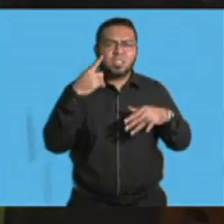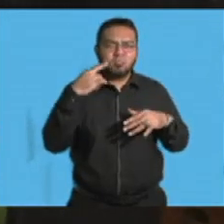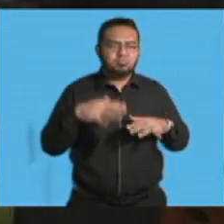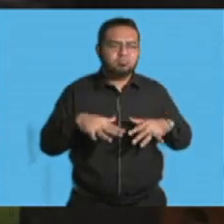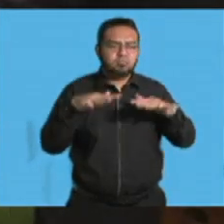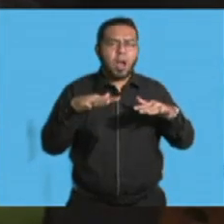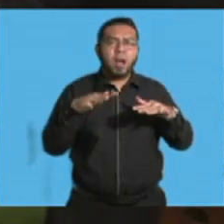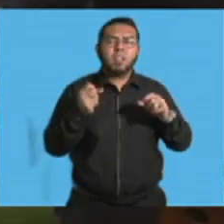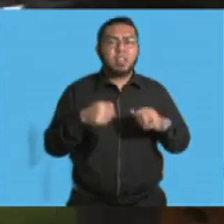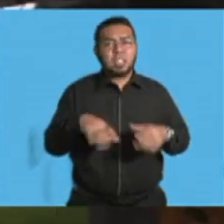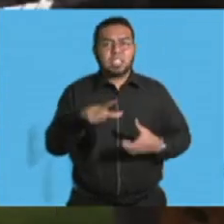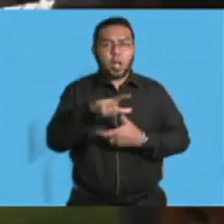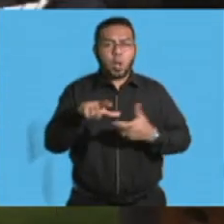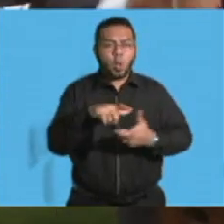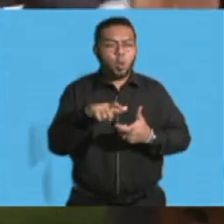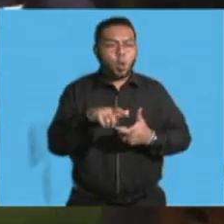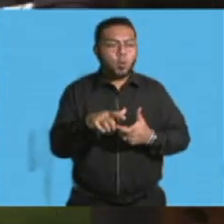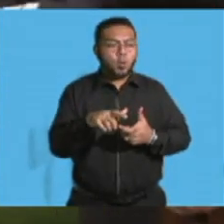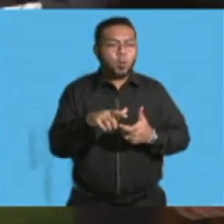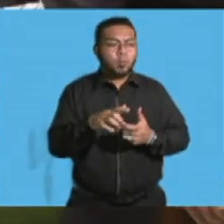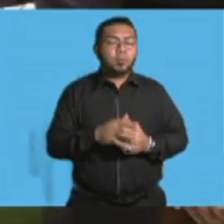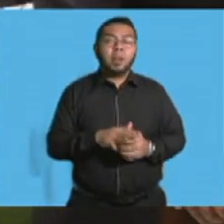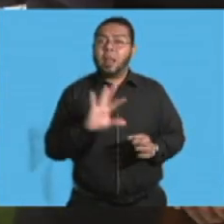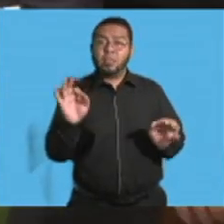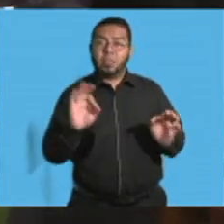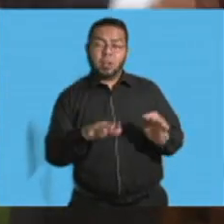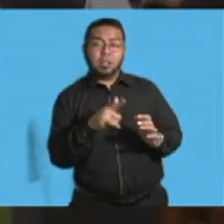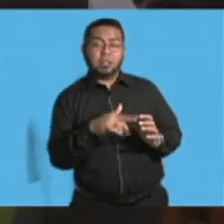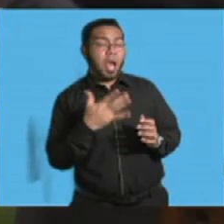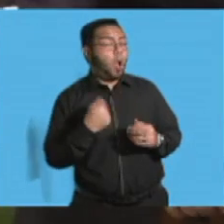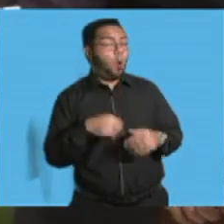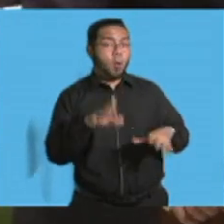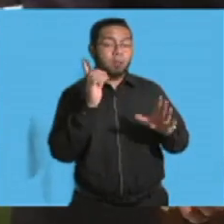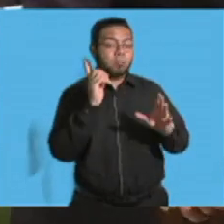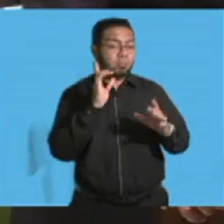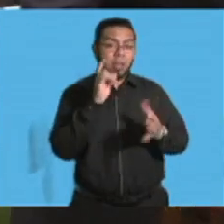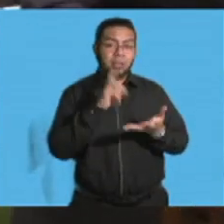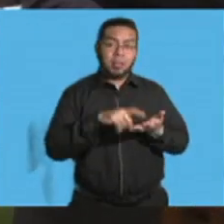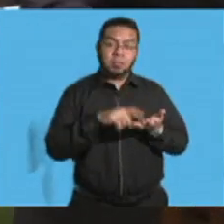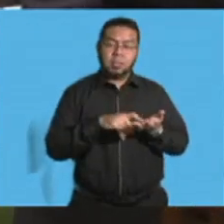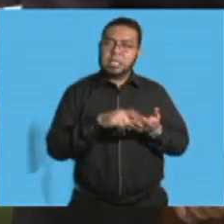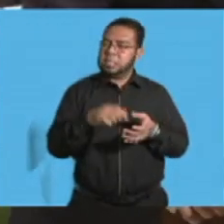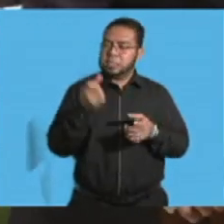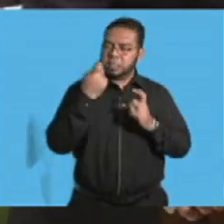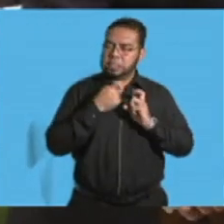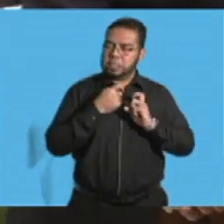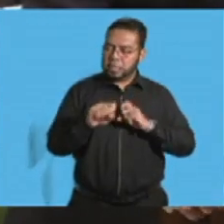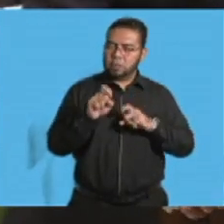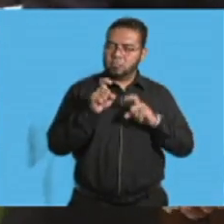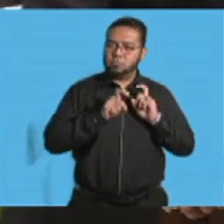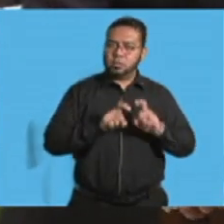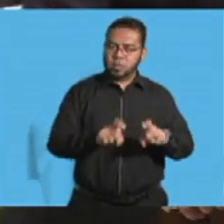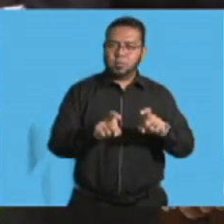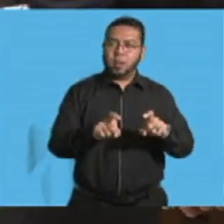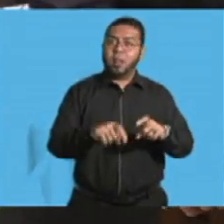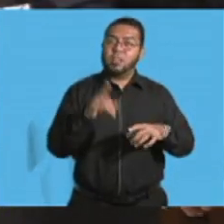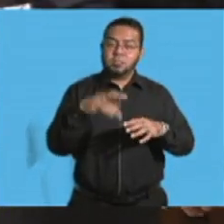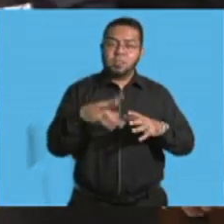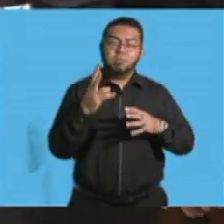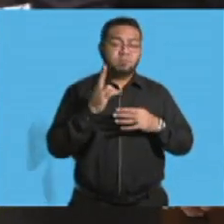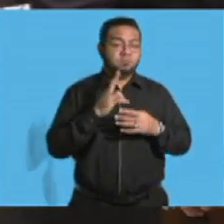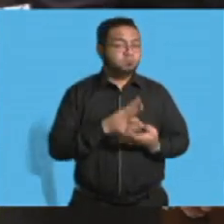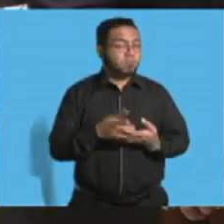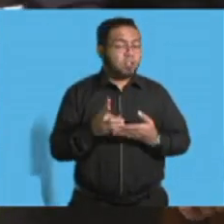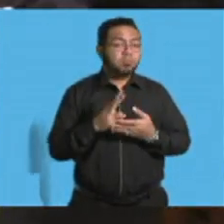quarters. We have to build schools. Nonetheless, Madam Speaker, our debt position is still sustainable. And this has been validated by